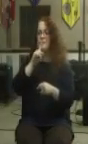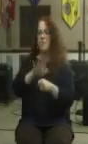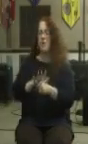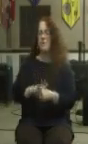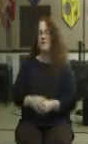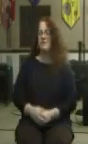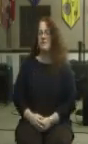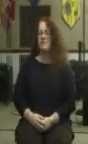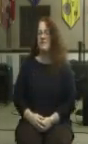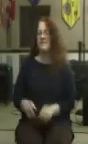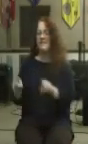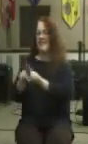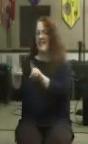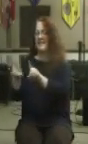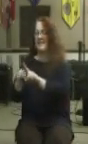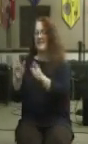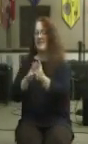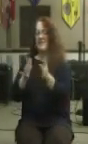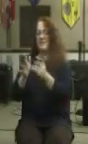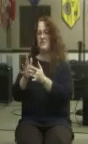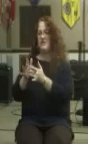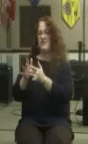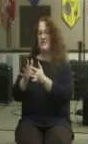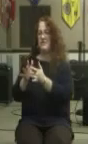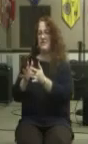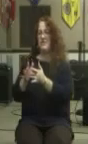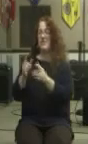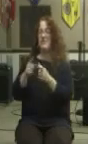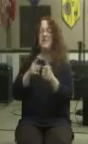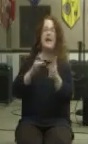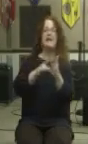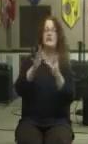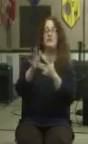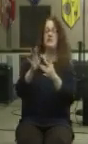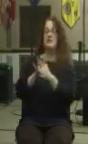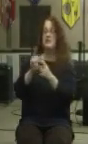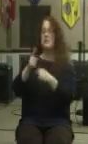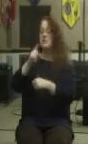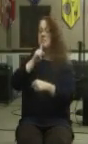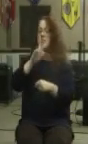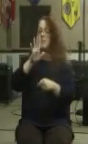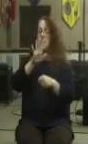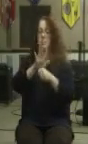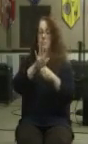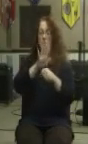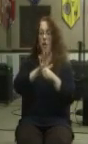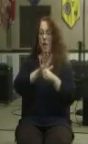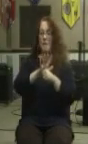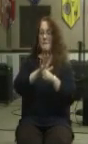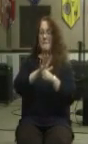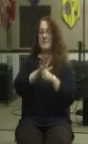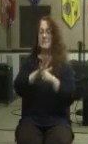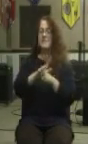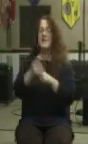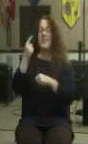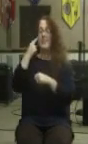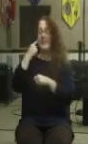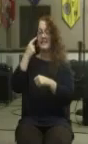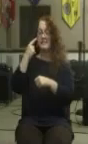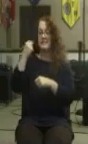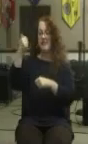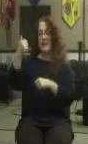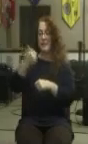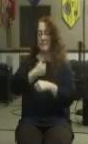see the promise. And as Jesus was going to be circumcised and he gets to see the promised Messiah, and